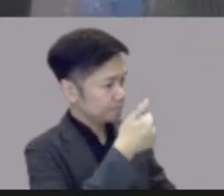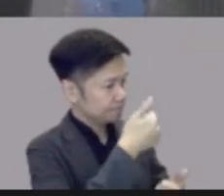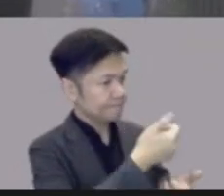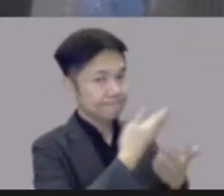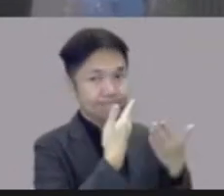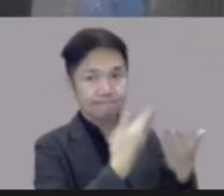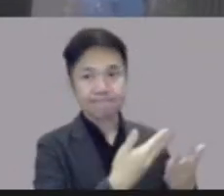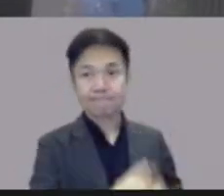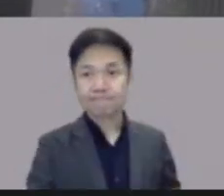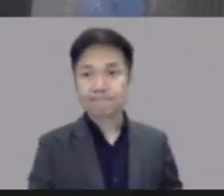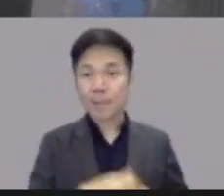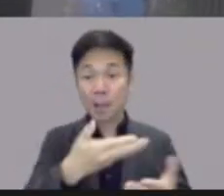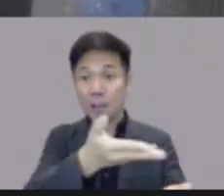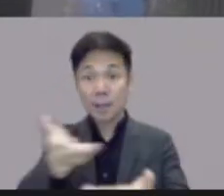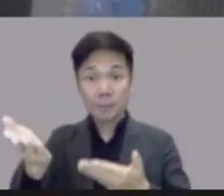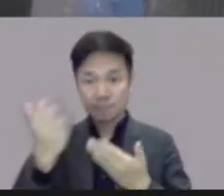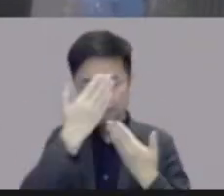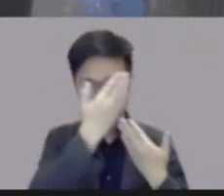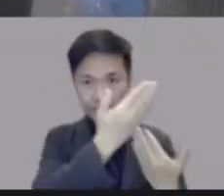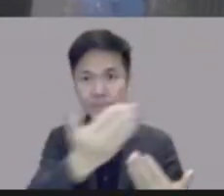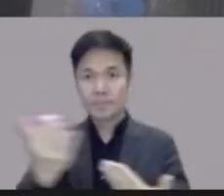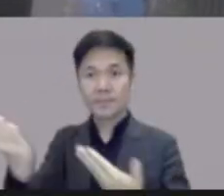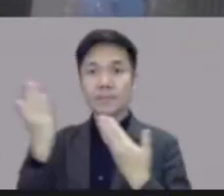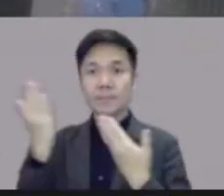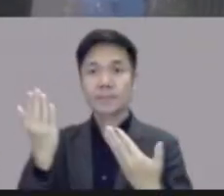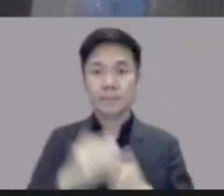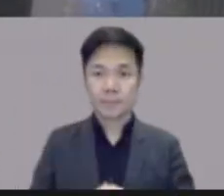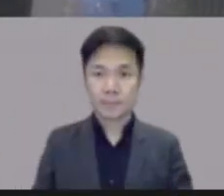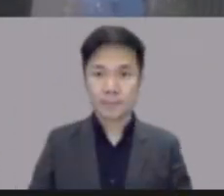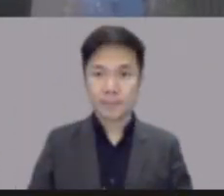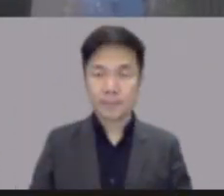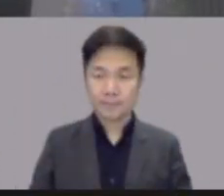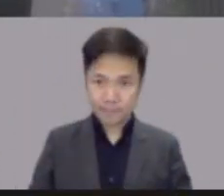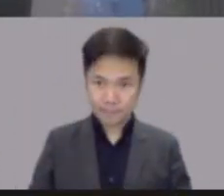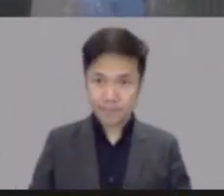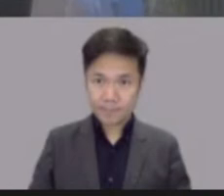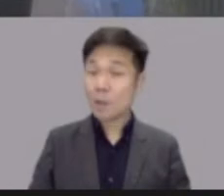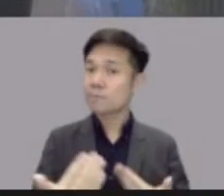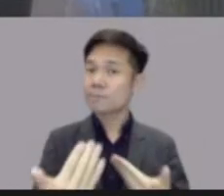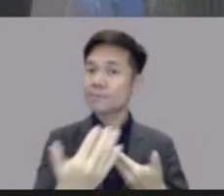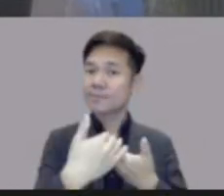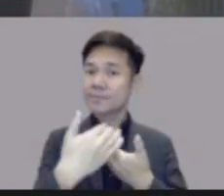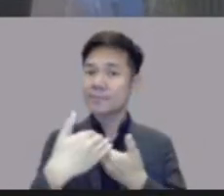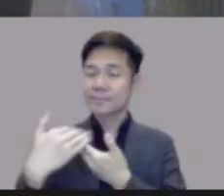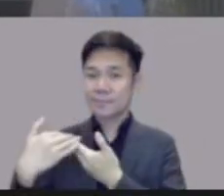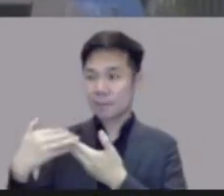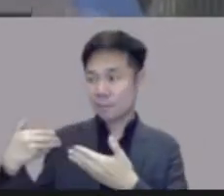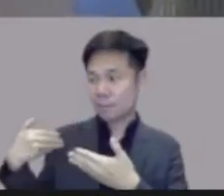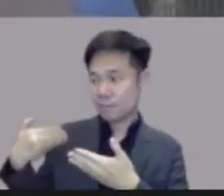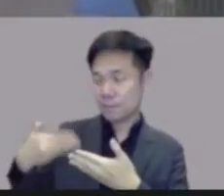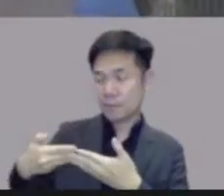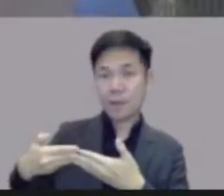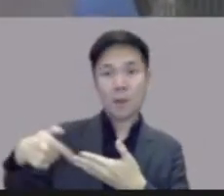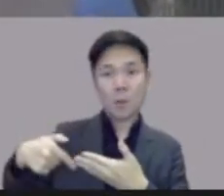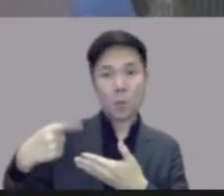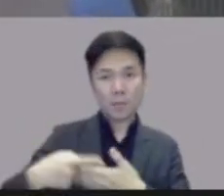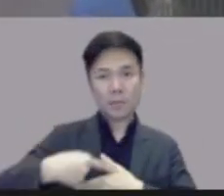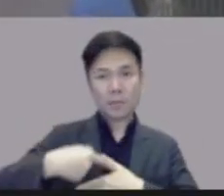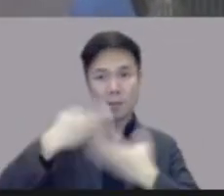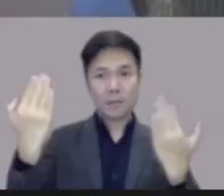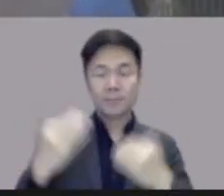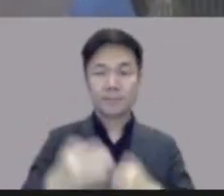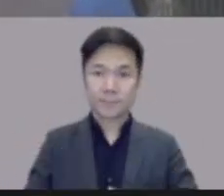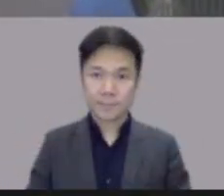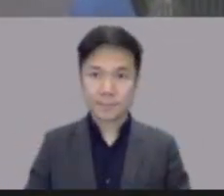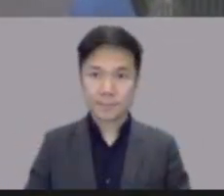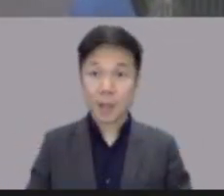uh Excellency statistics thank you very much for your participation throughout this PGN productivity day tomorrow